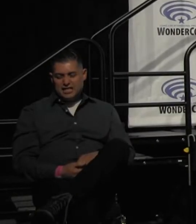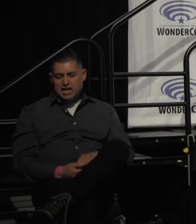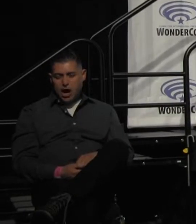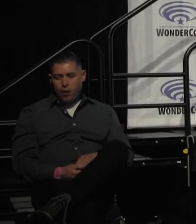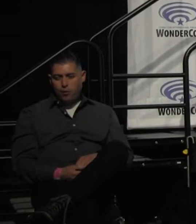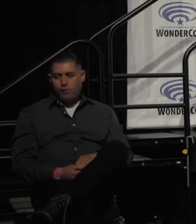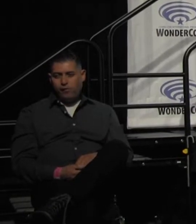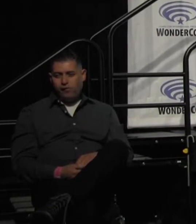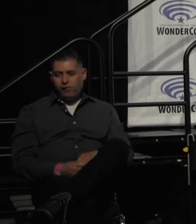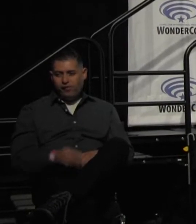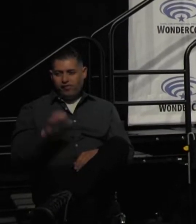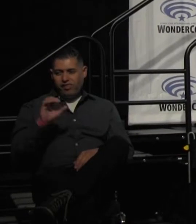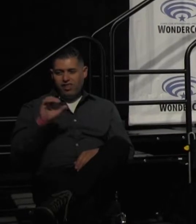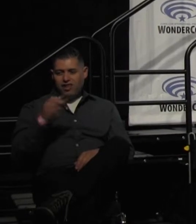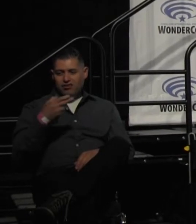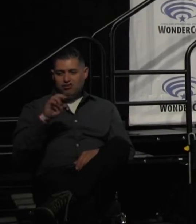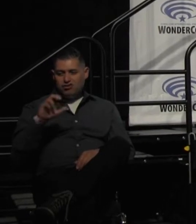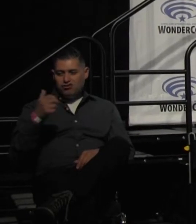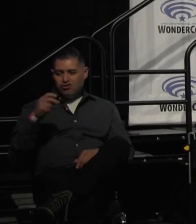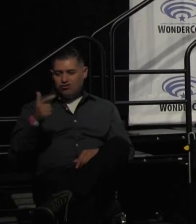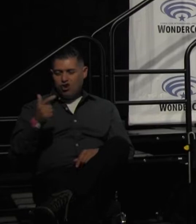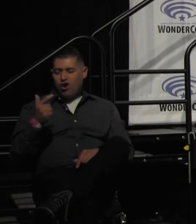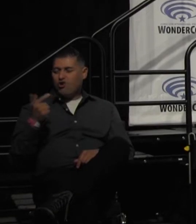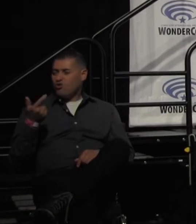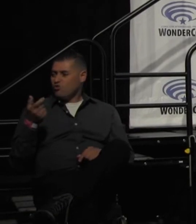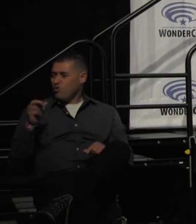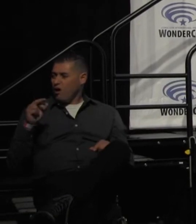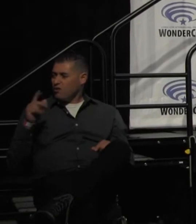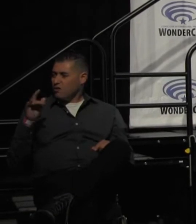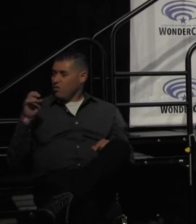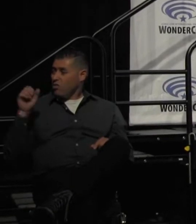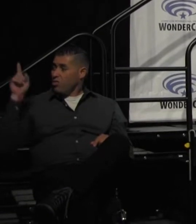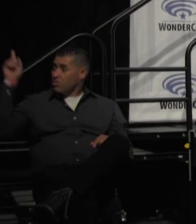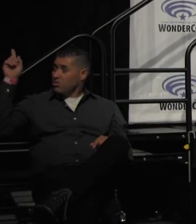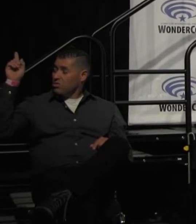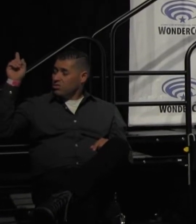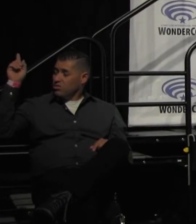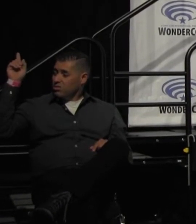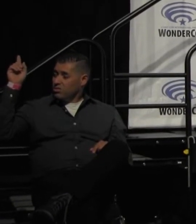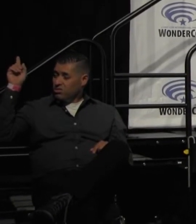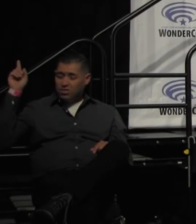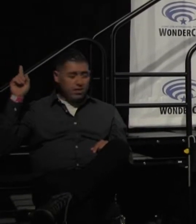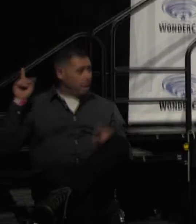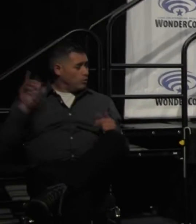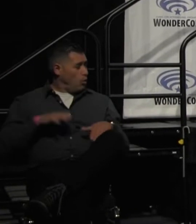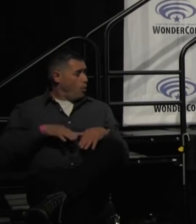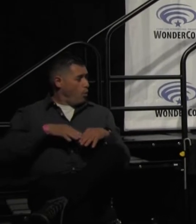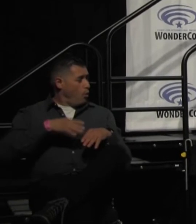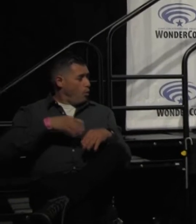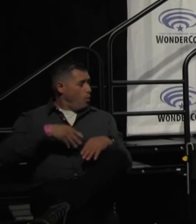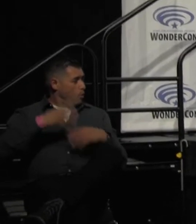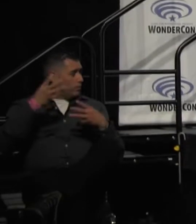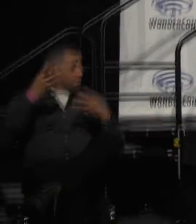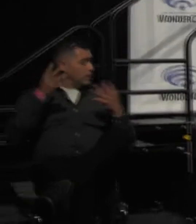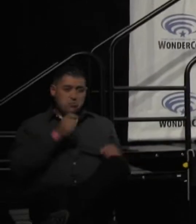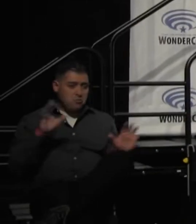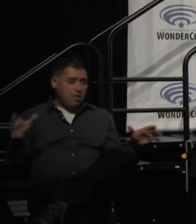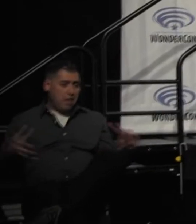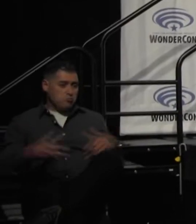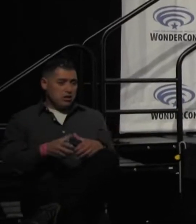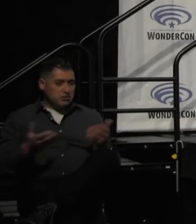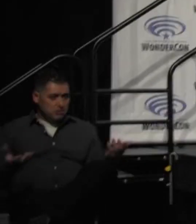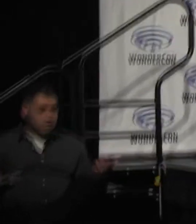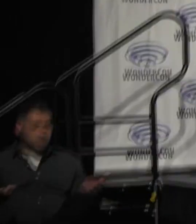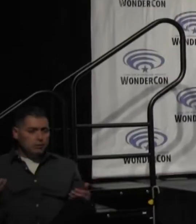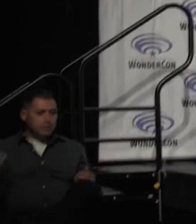about this cool Cheech and Chong Chronicles. Let me see how I can get the screen up here again. Oh, there it is. Do I have to just open this up? Hey, Sean. They came